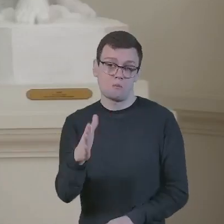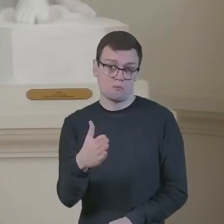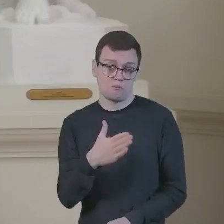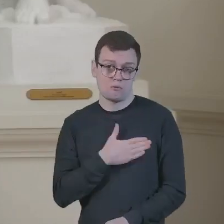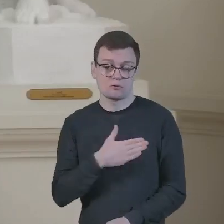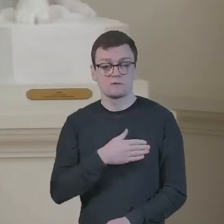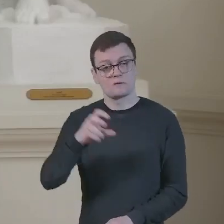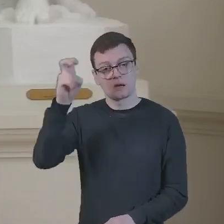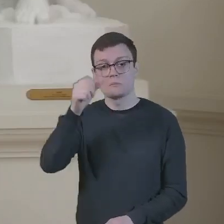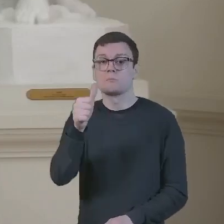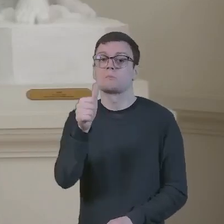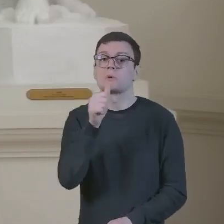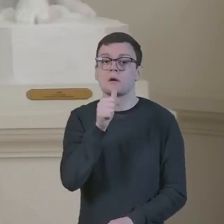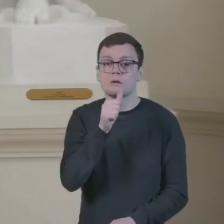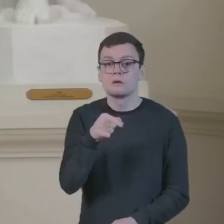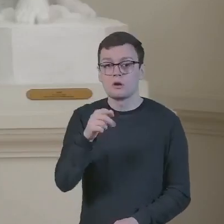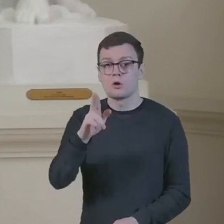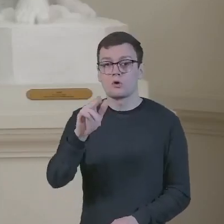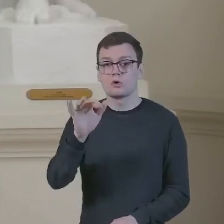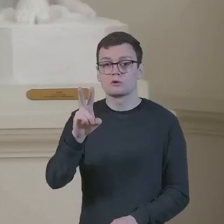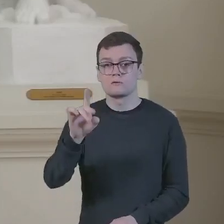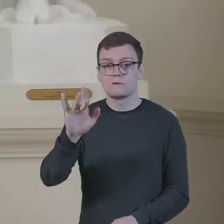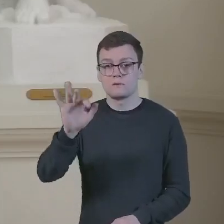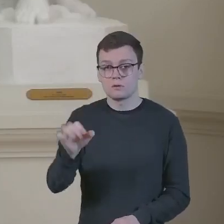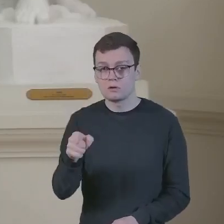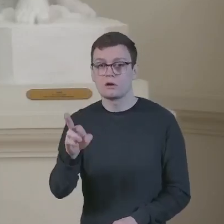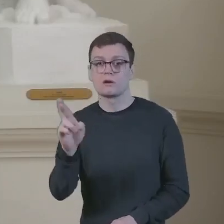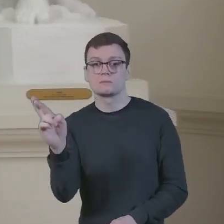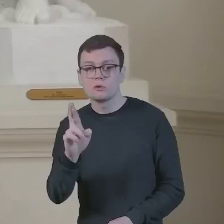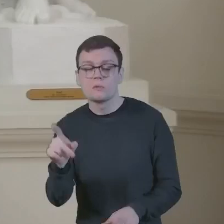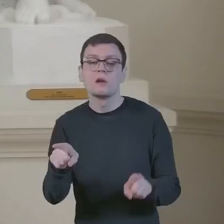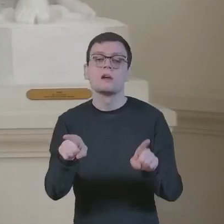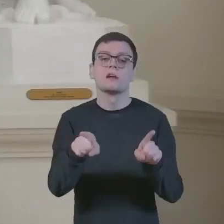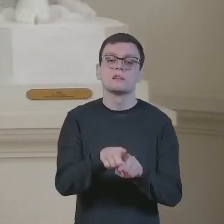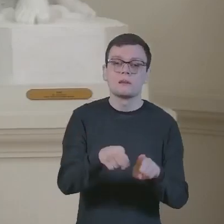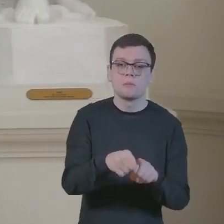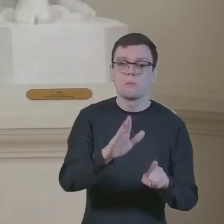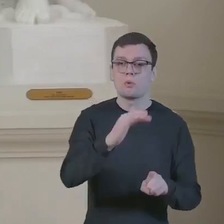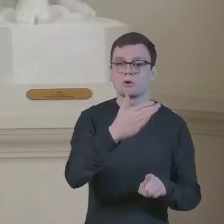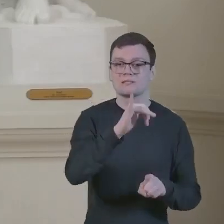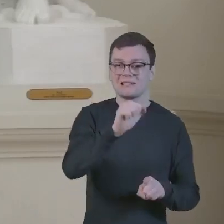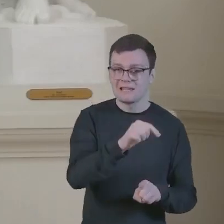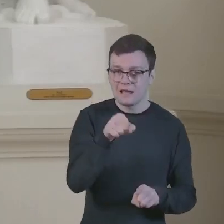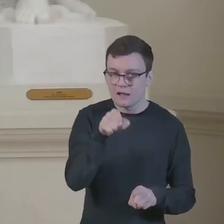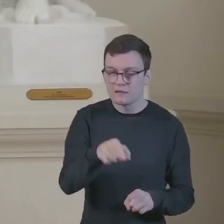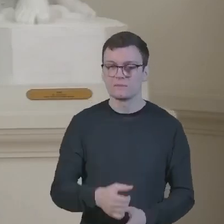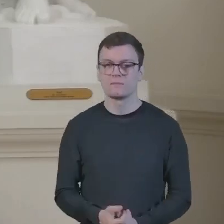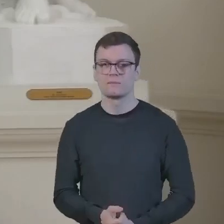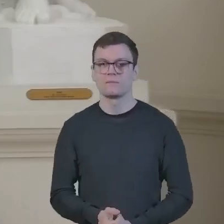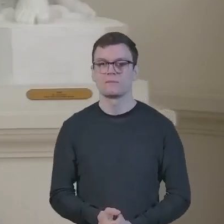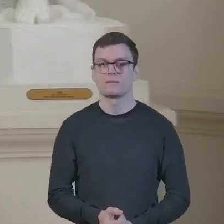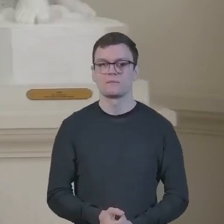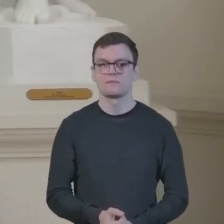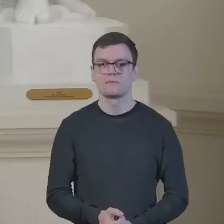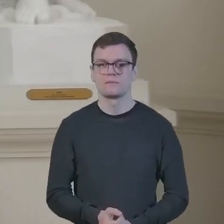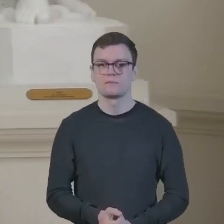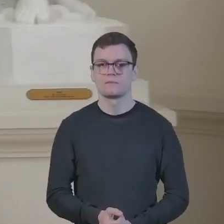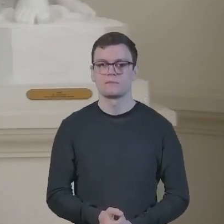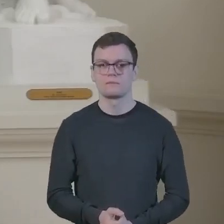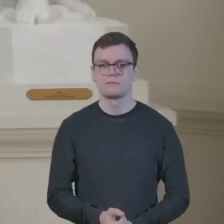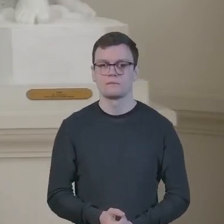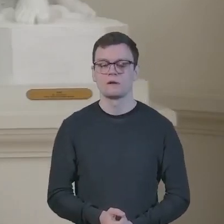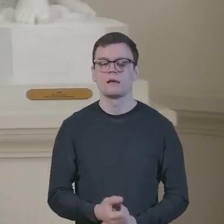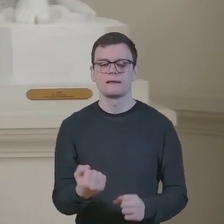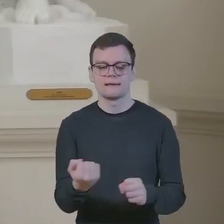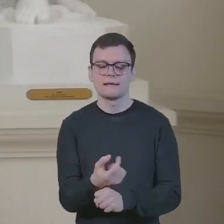Kosovo, as well as Bosnia-Herzegovina, we need support for an accelerated membership process towards NATO. Not